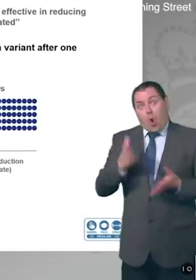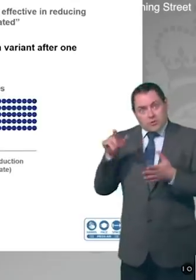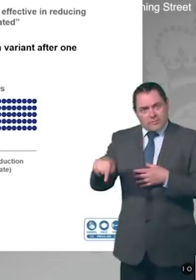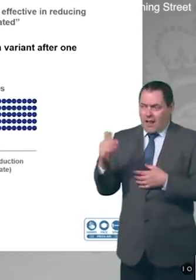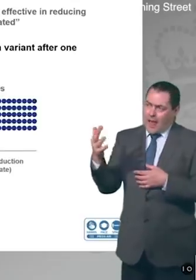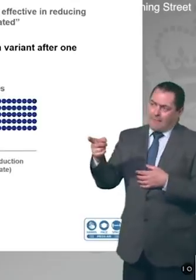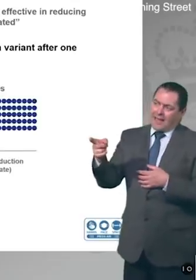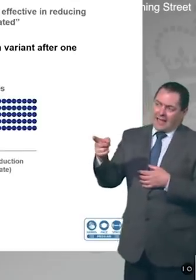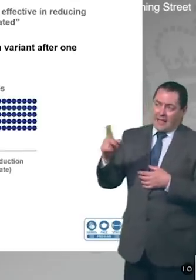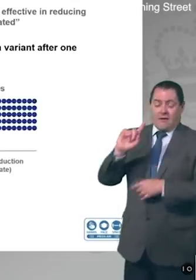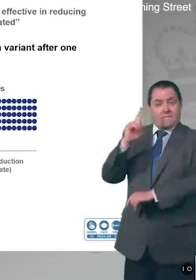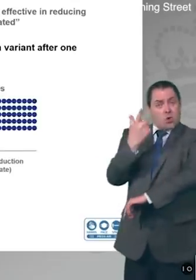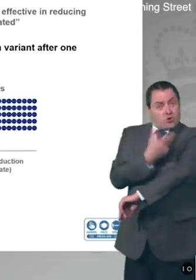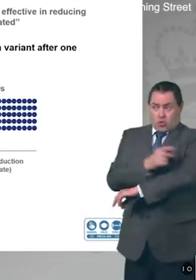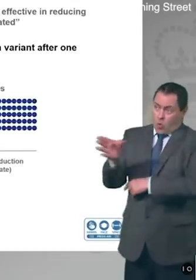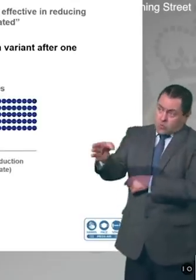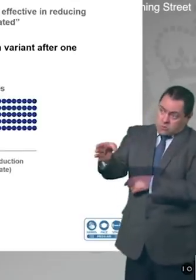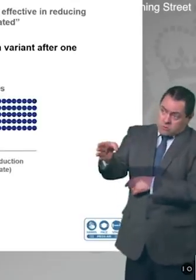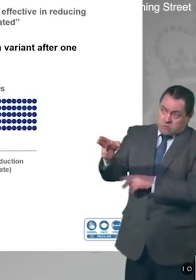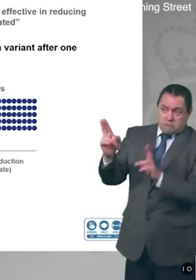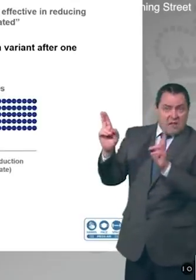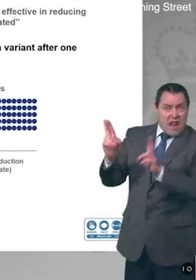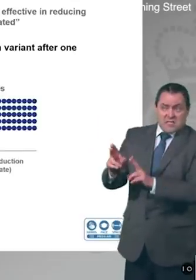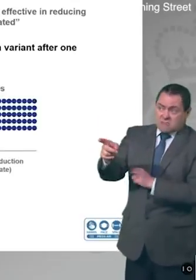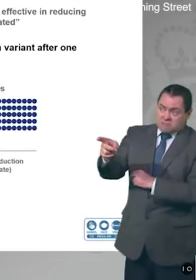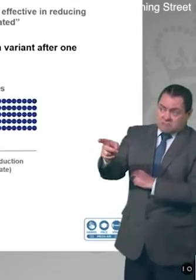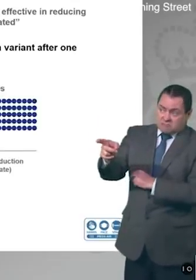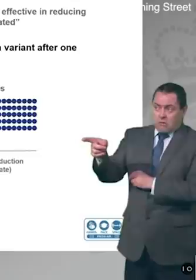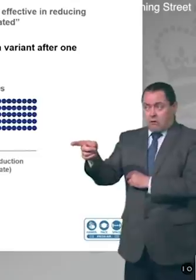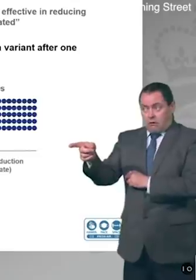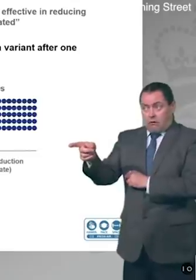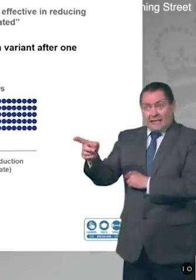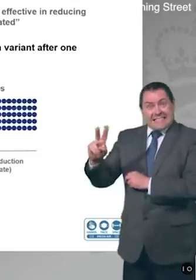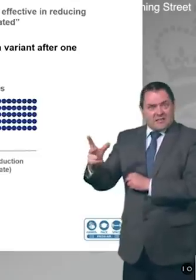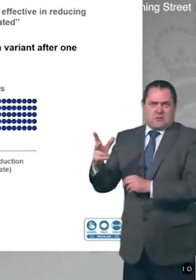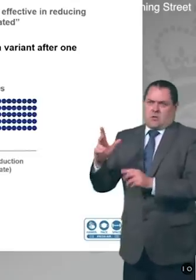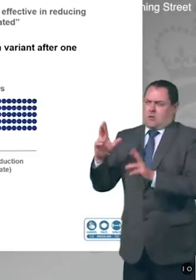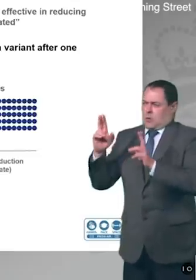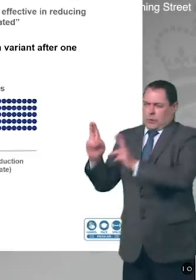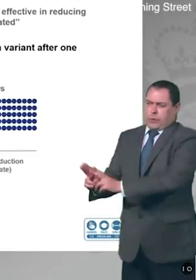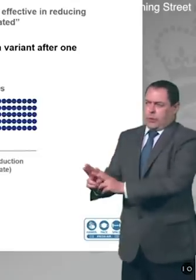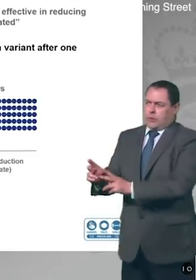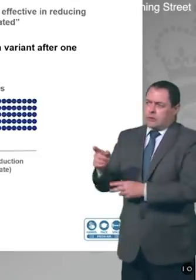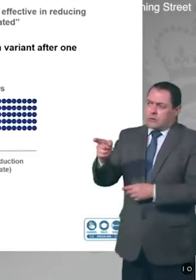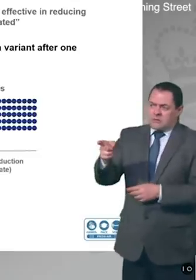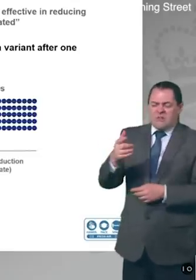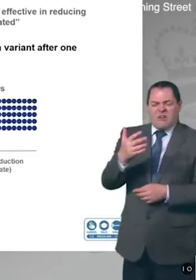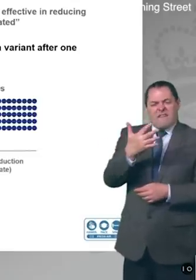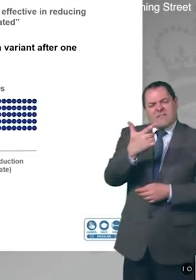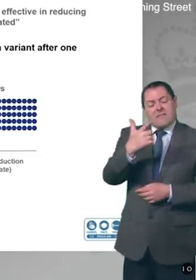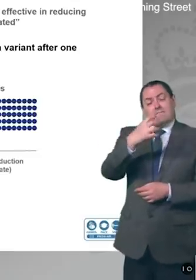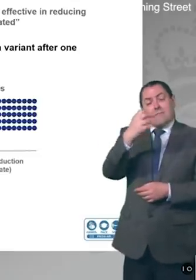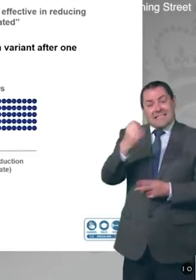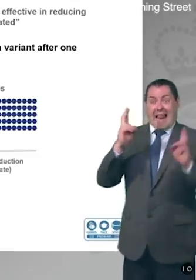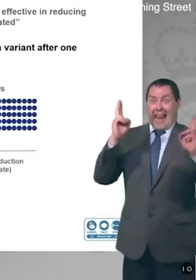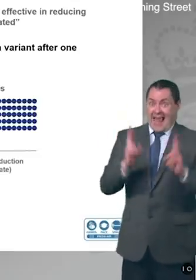and 2 doses of the vaccines. So after 1 dose, between a 57 and 85% reduction, and after